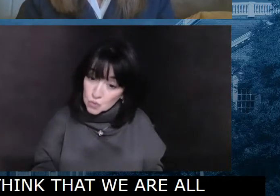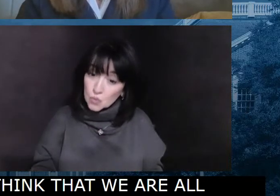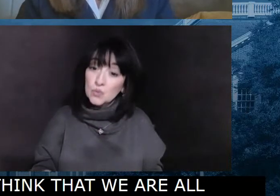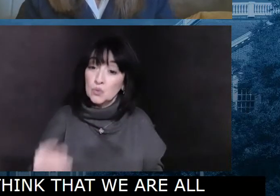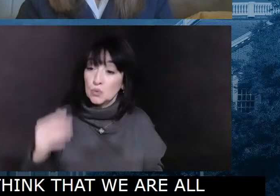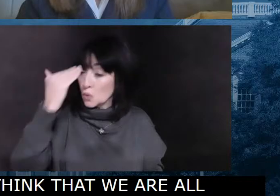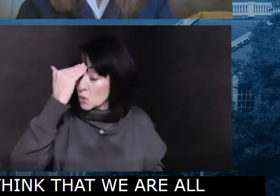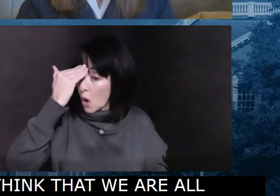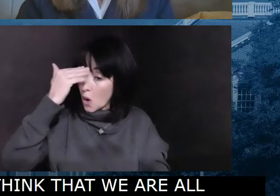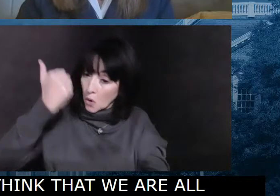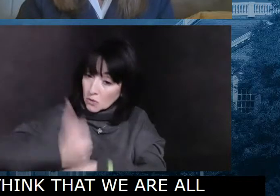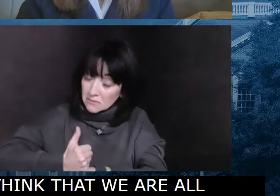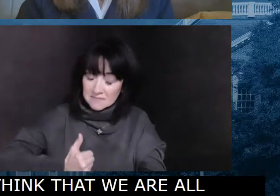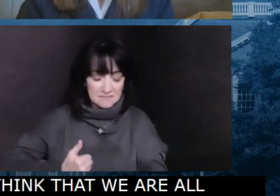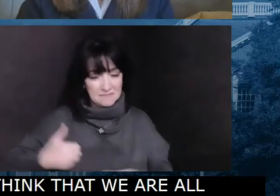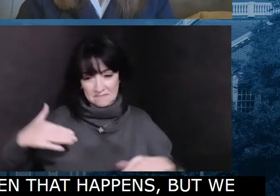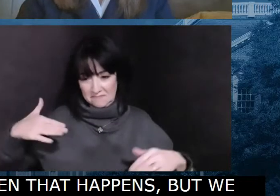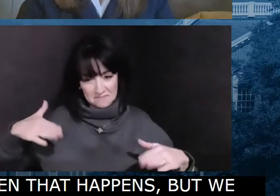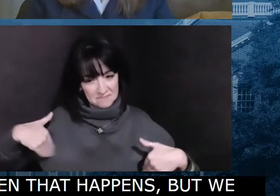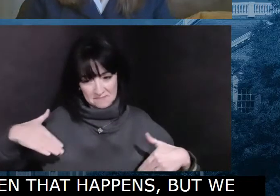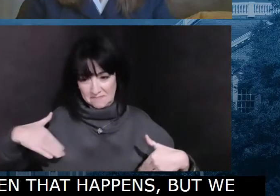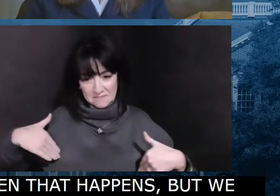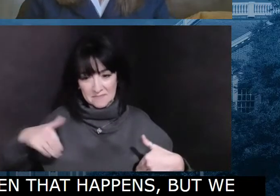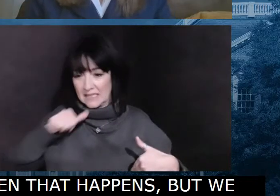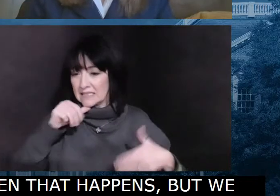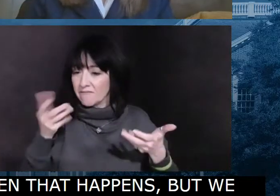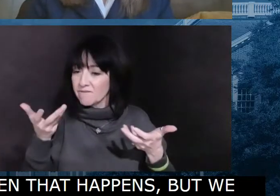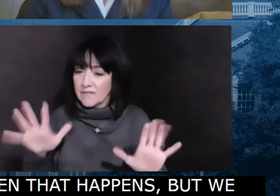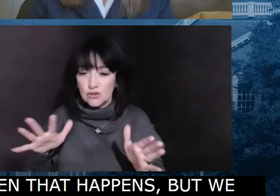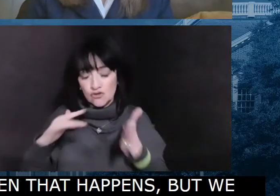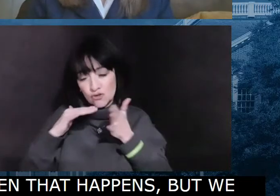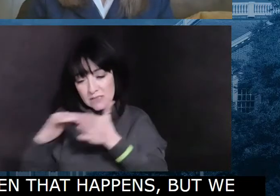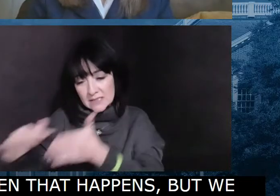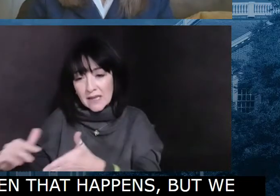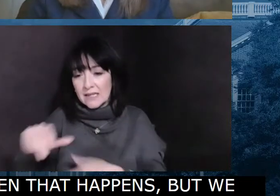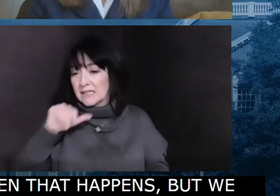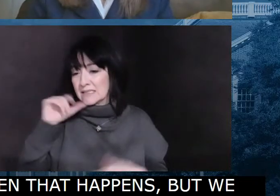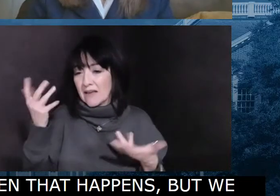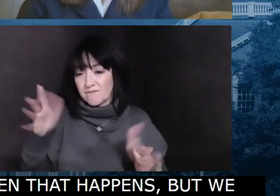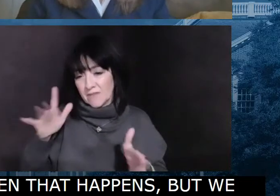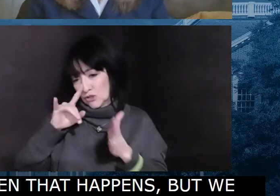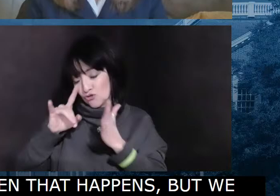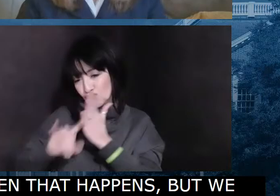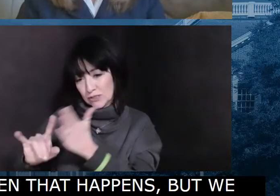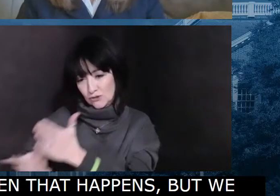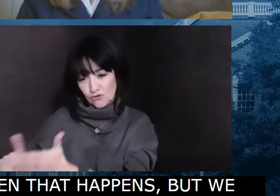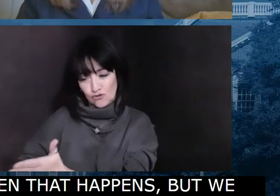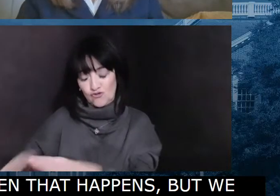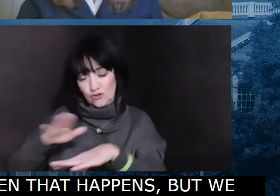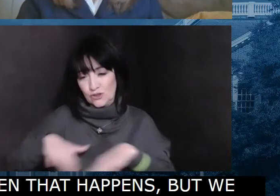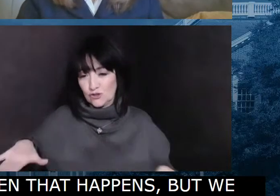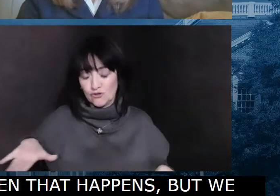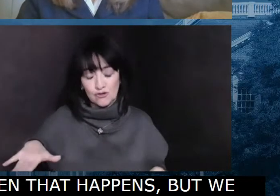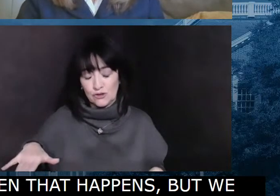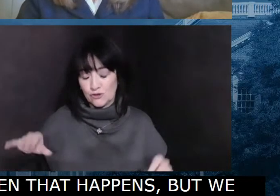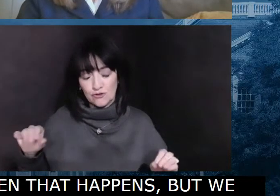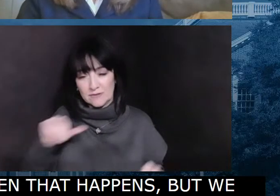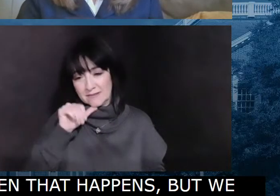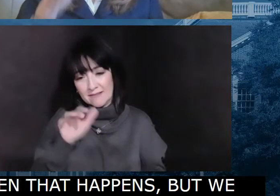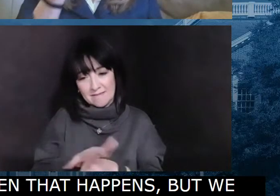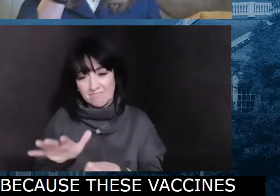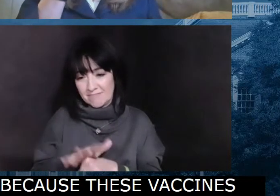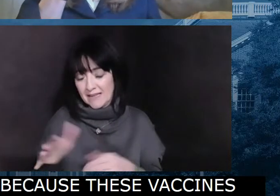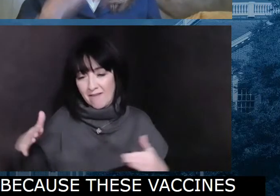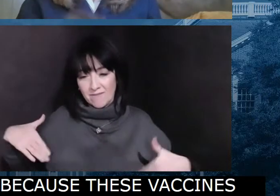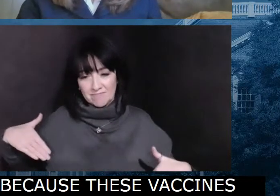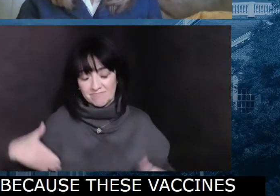not been well studied in children yet. All right, next we have two questions from Kyle Johnson from